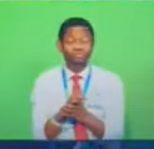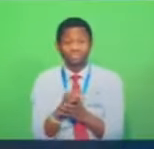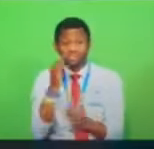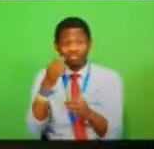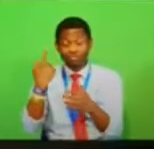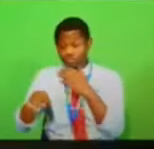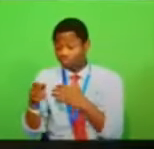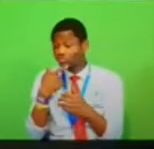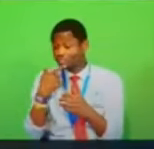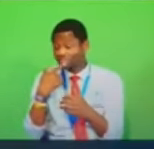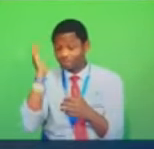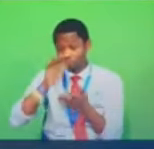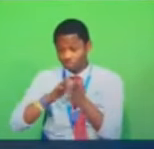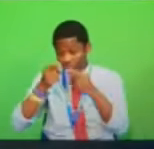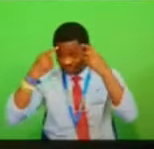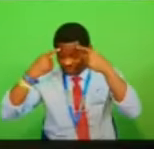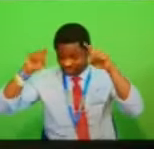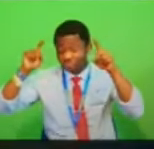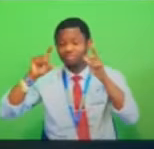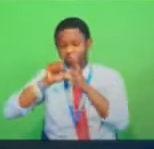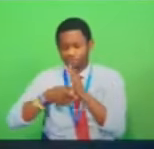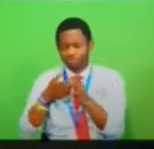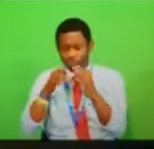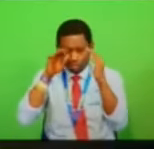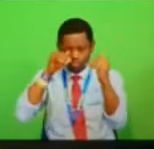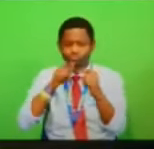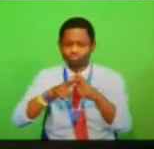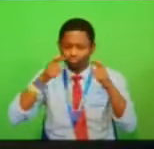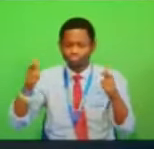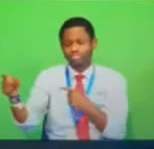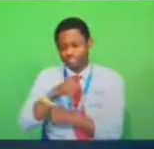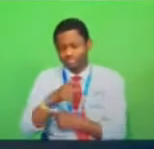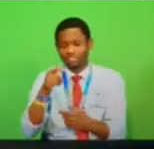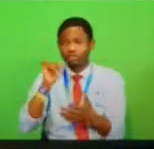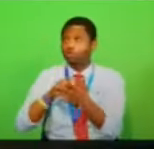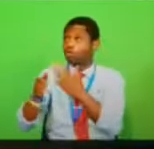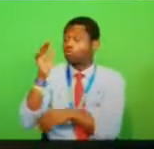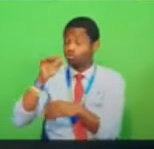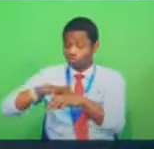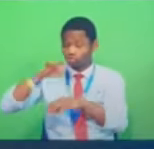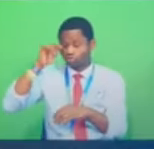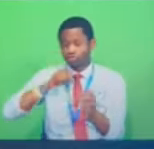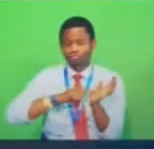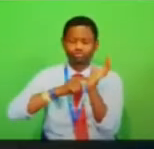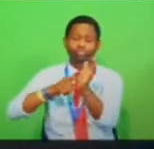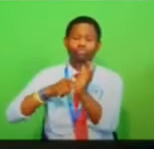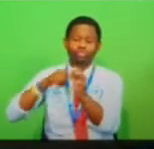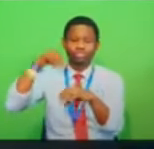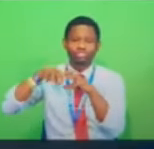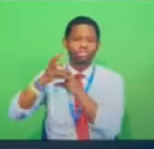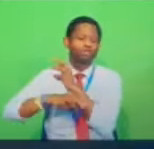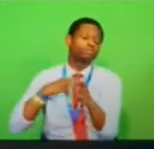said will come to pass, then we look forward to greater days of God's glory, God's power in